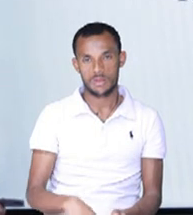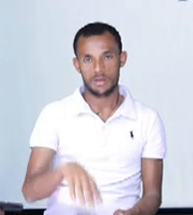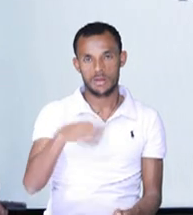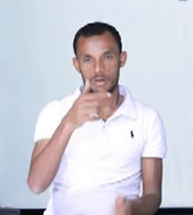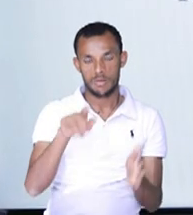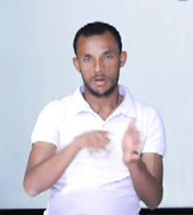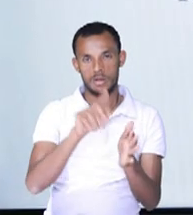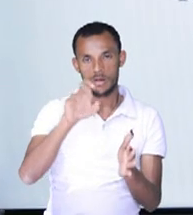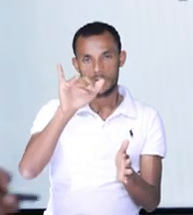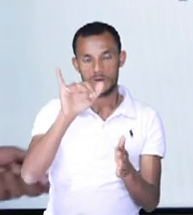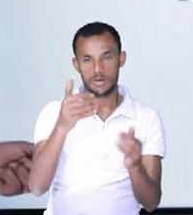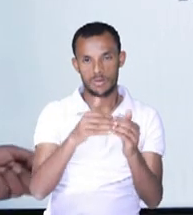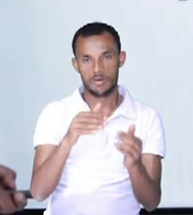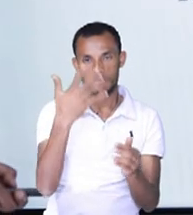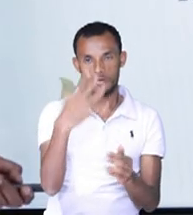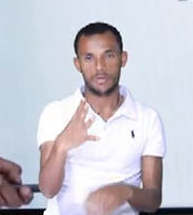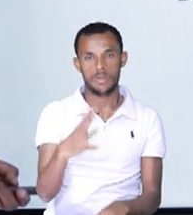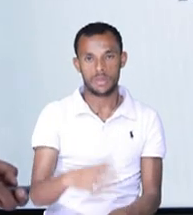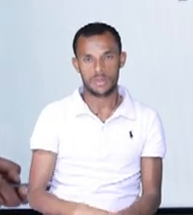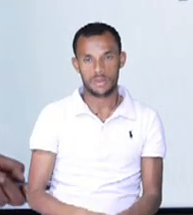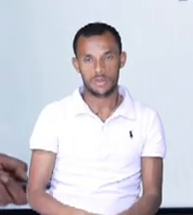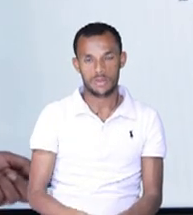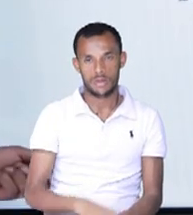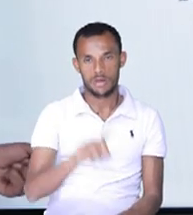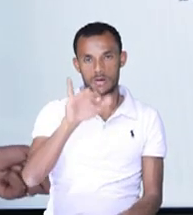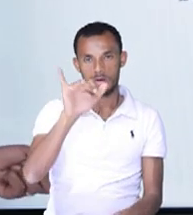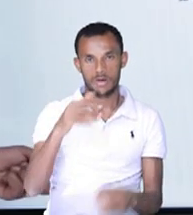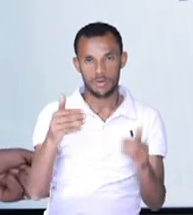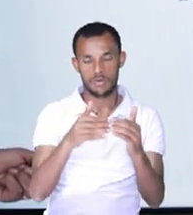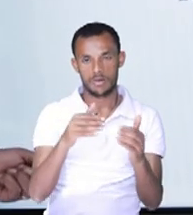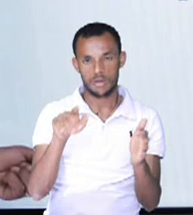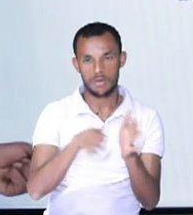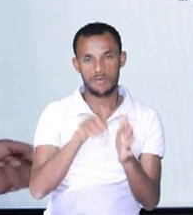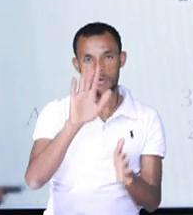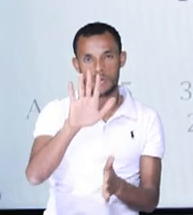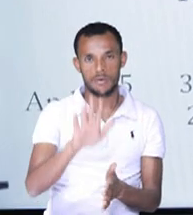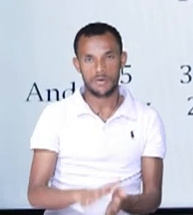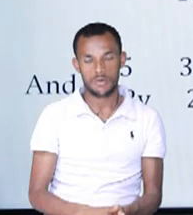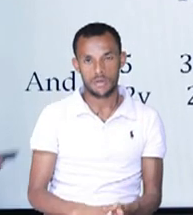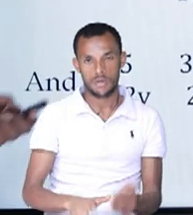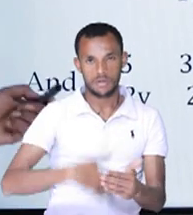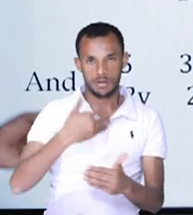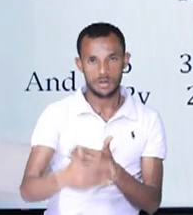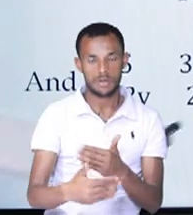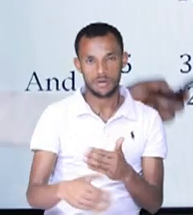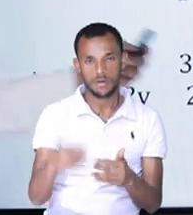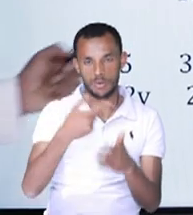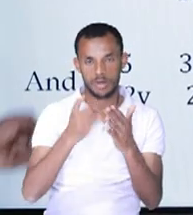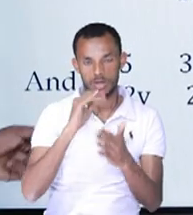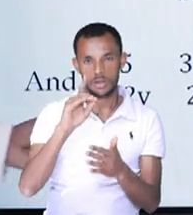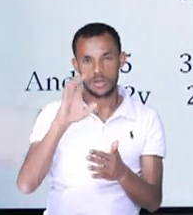10 minus xy, it was equal to 15. Xy is equal to negative 5. Then, what